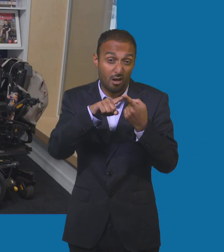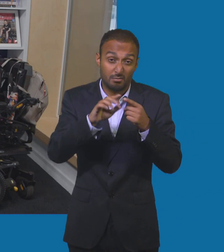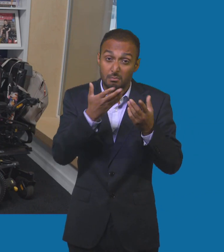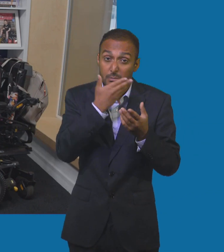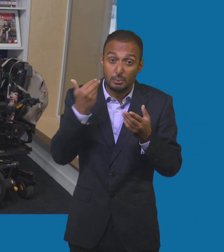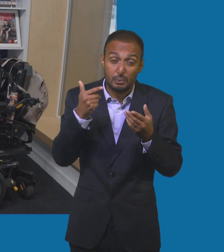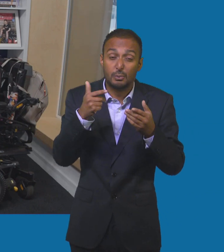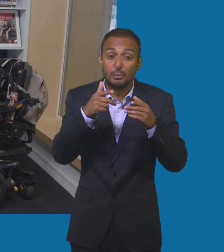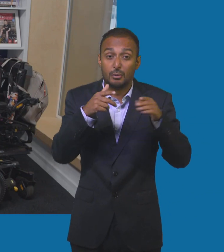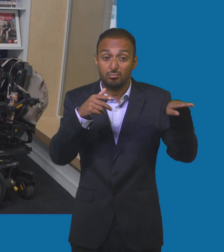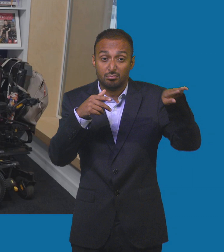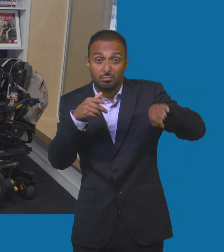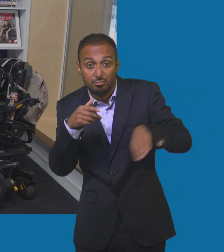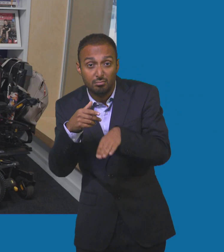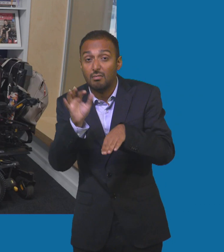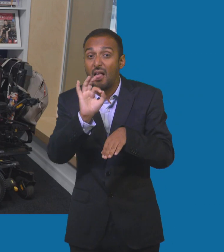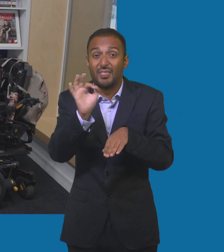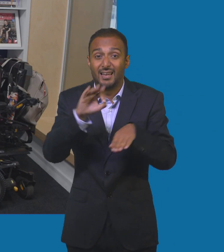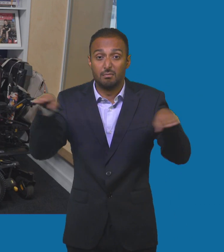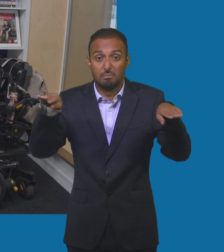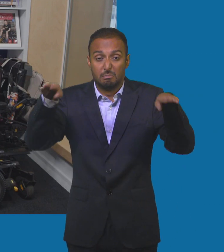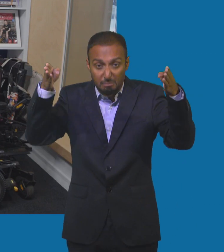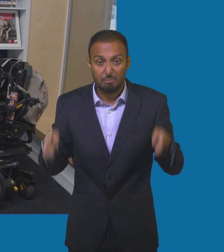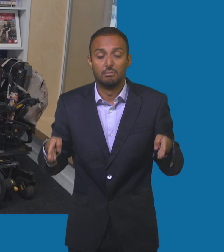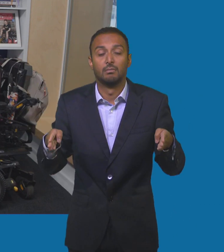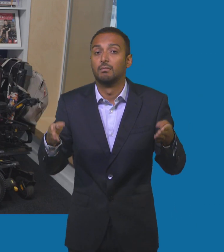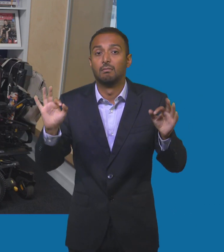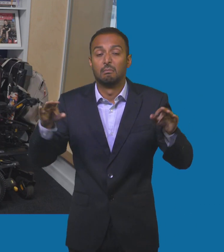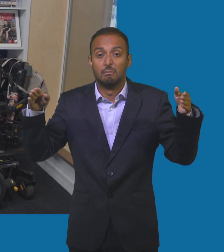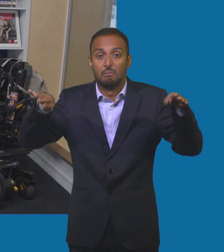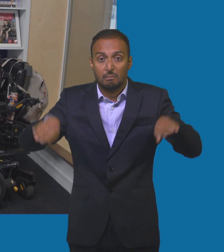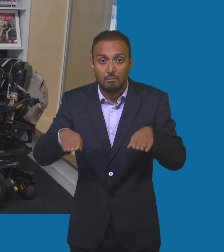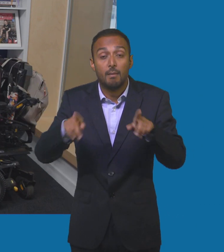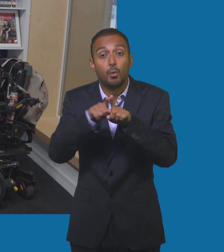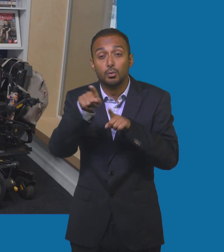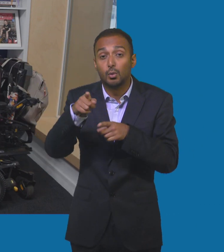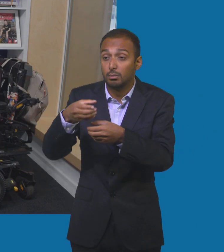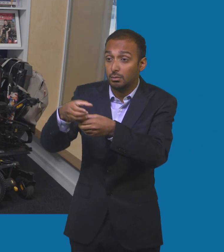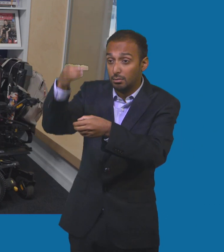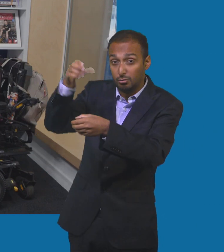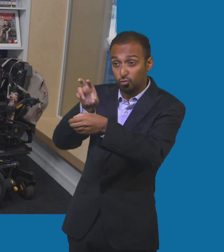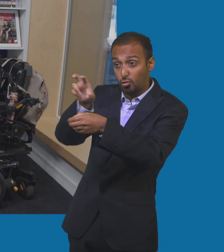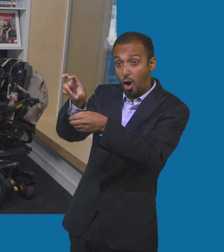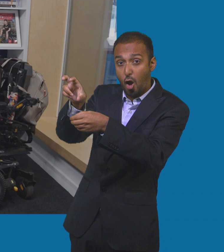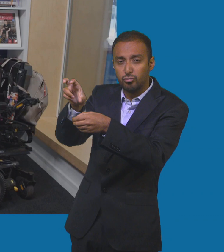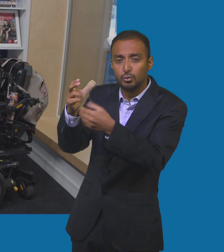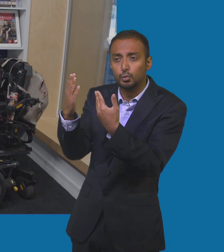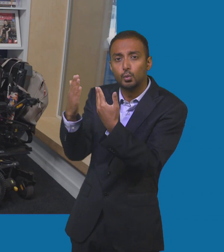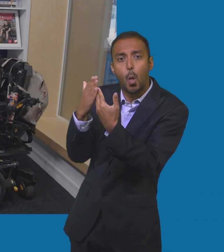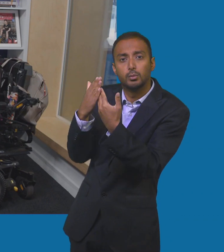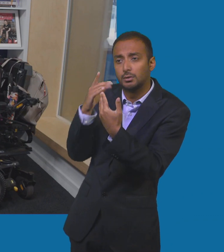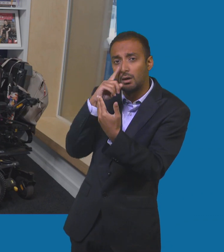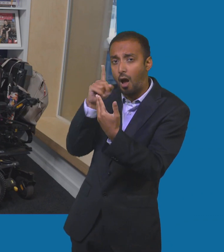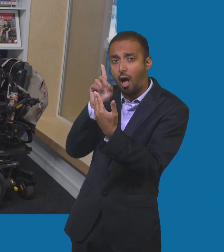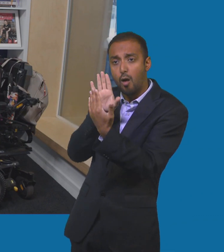space kind of in front of the charge point relative to the parking bay, so then you can't actually approach the charge point, or there are two bollards in front and